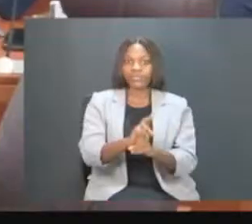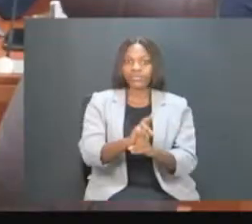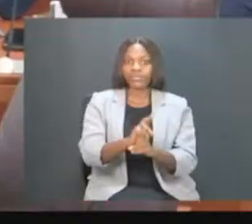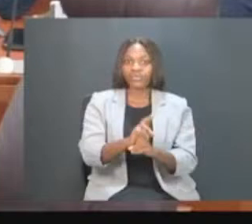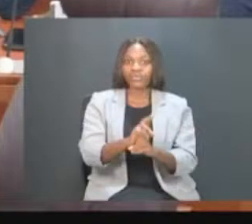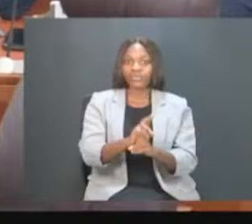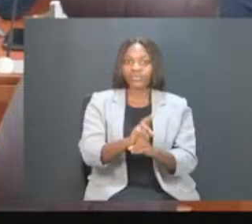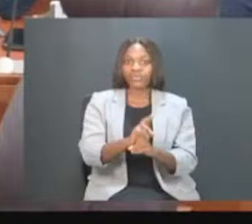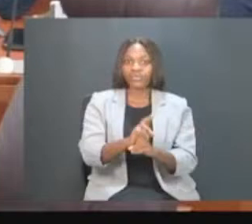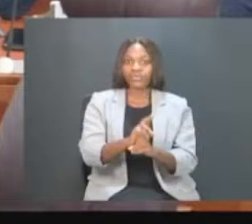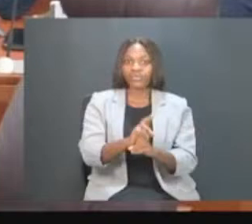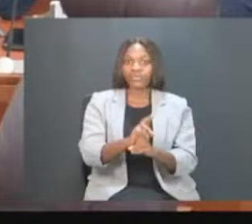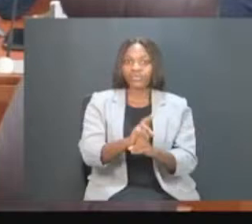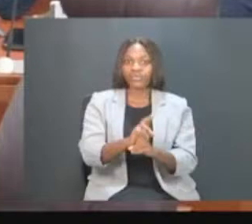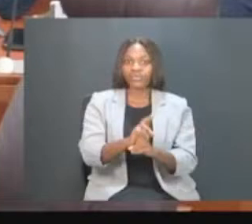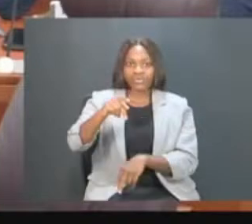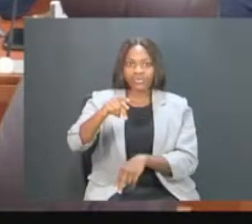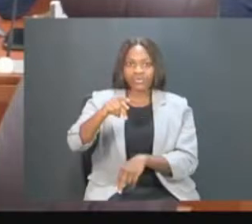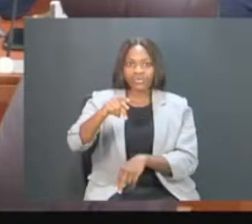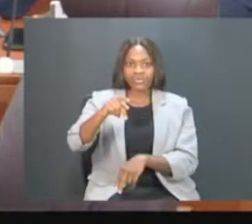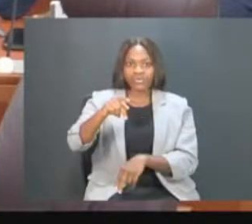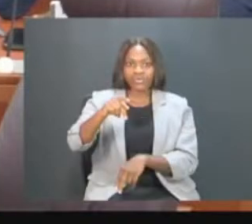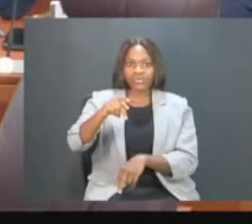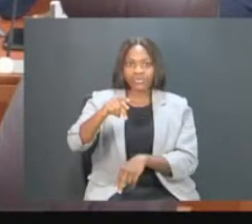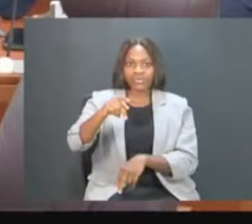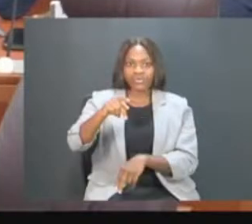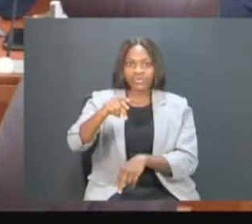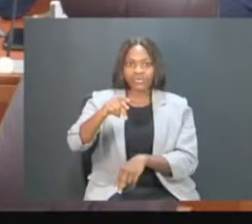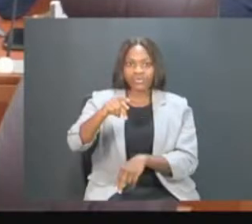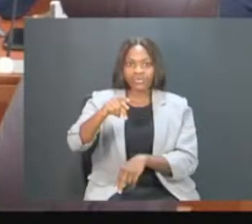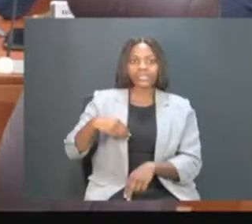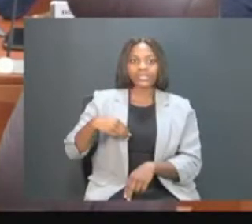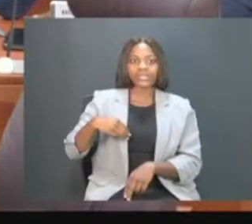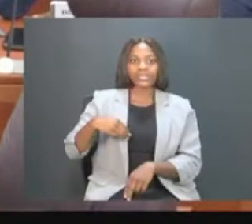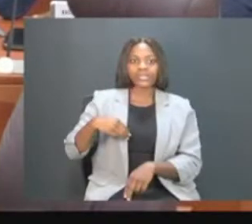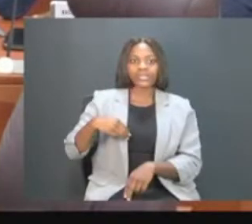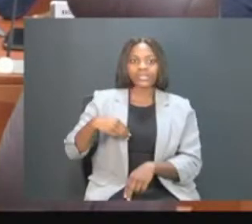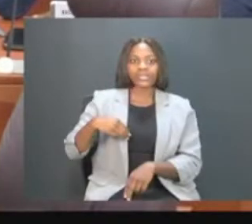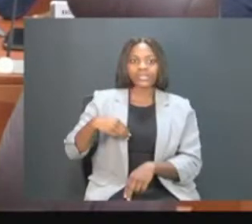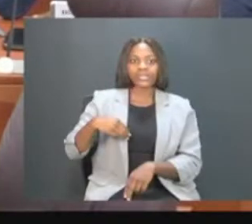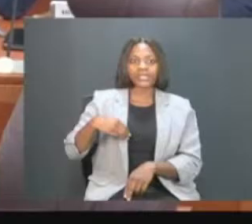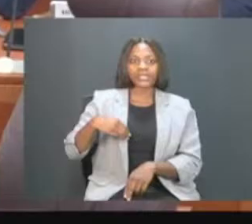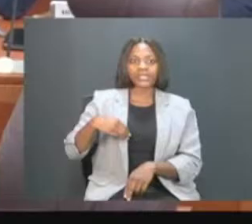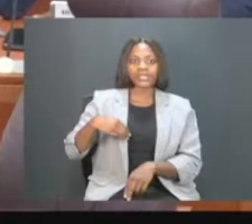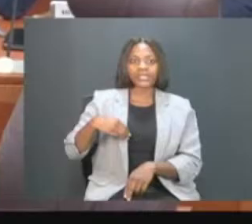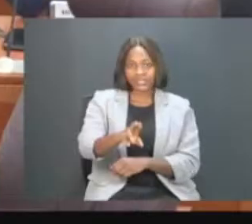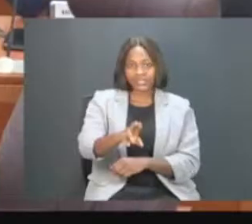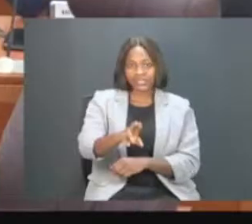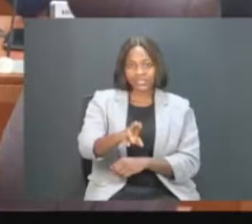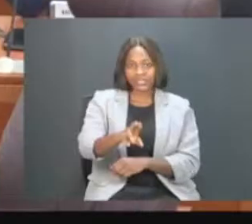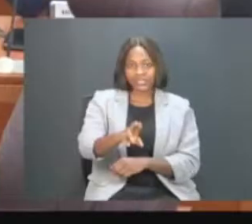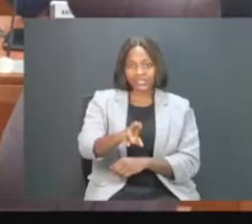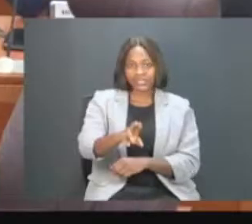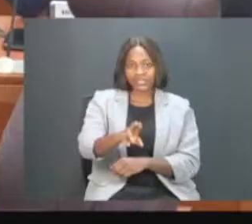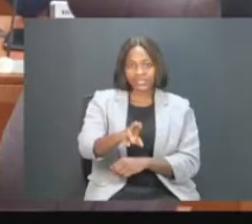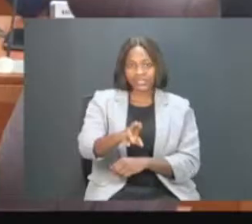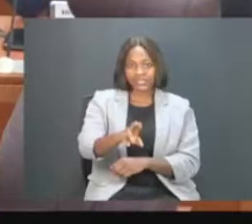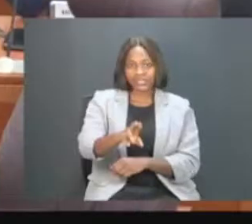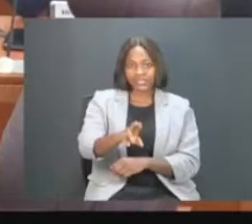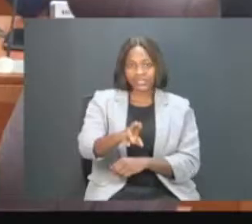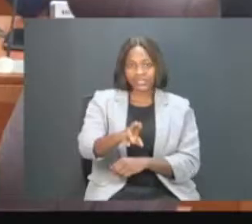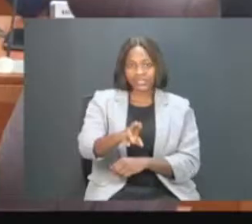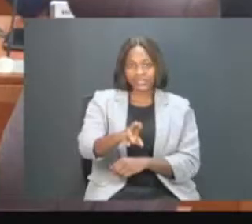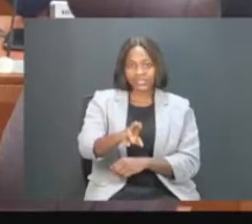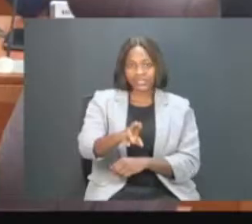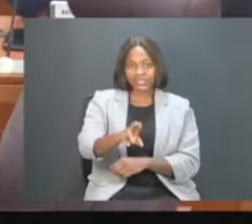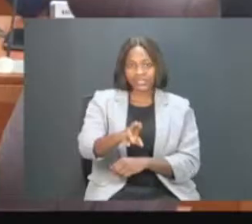economy. Dr. Kabiru, when he was making the list, as you see, you could see that our senior colleague, Honorable Anyimedu, was